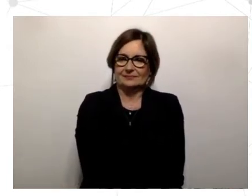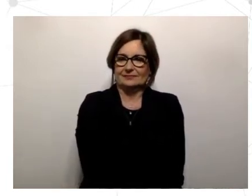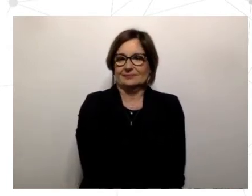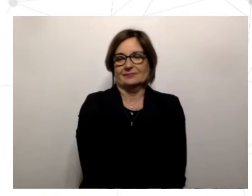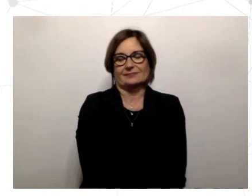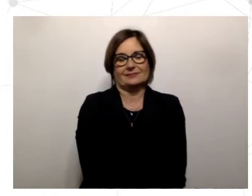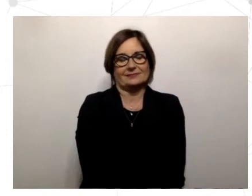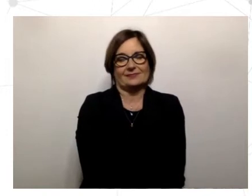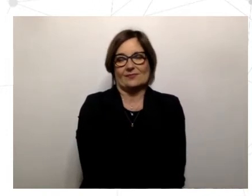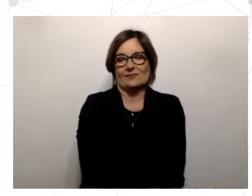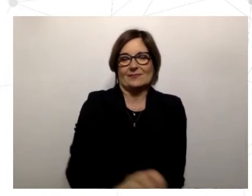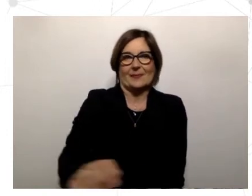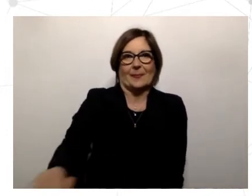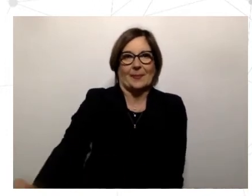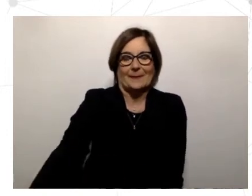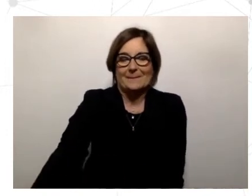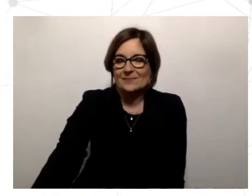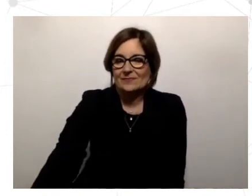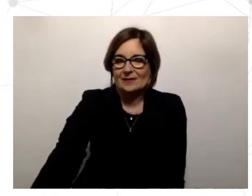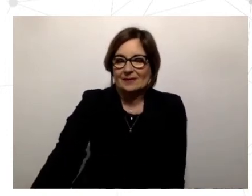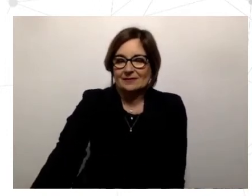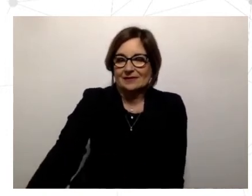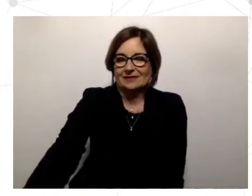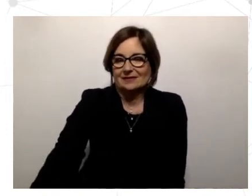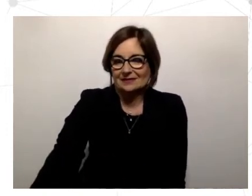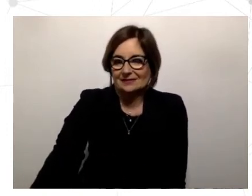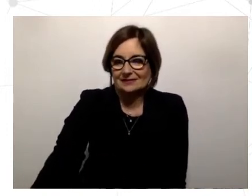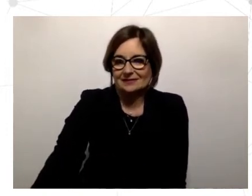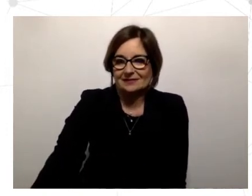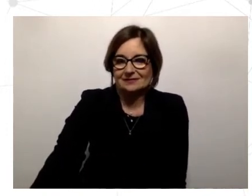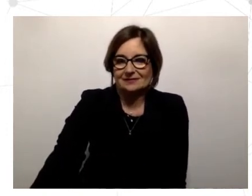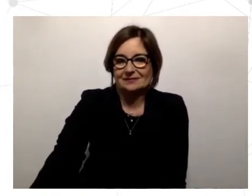had the question, when we will get that,